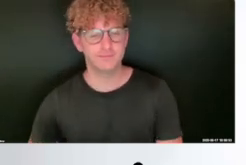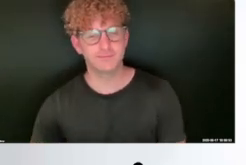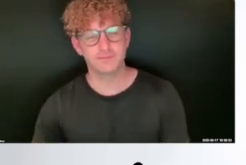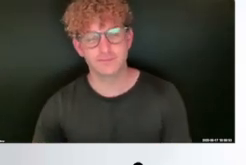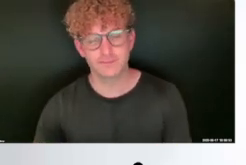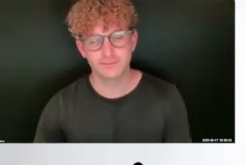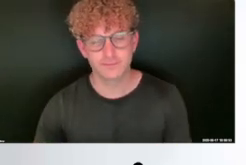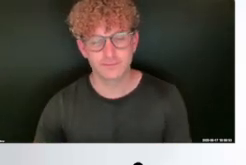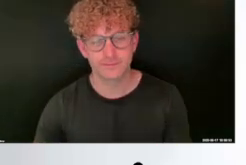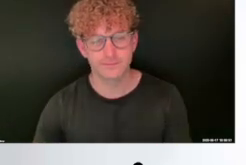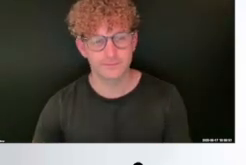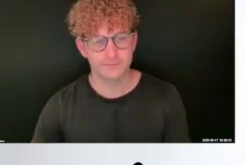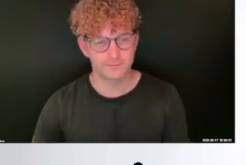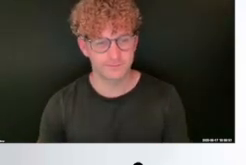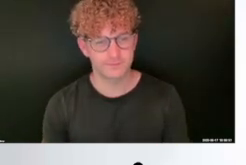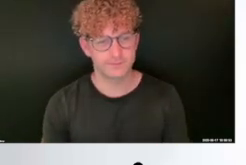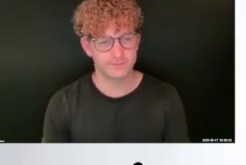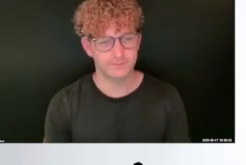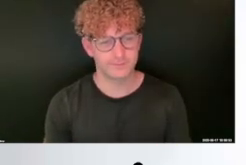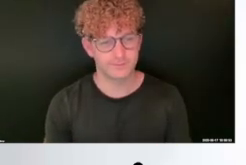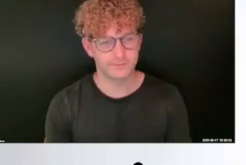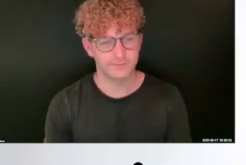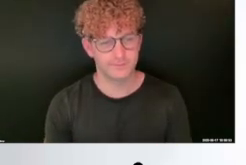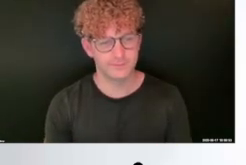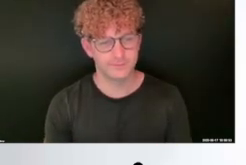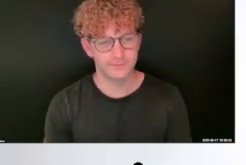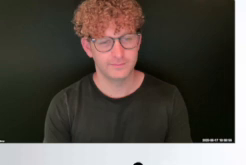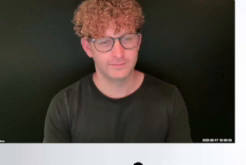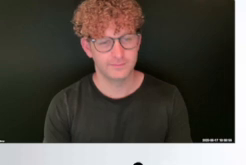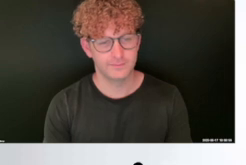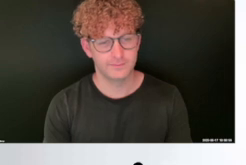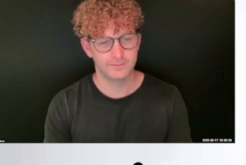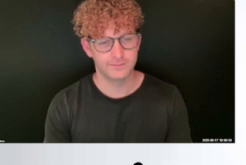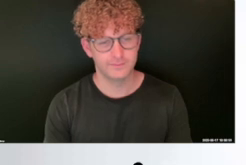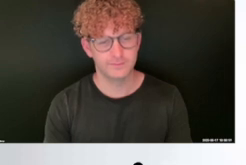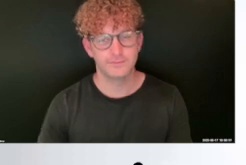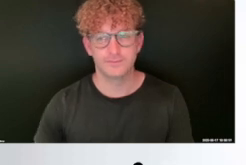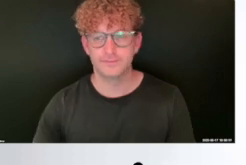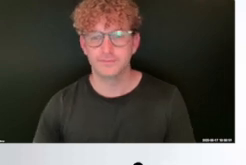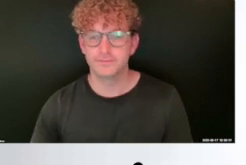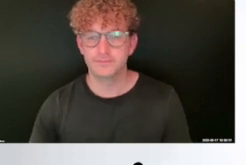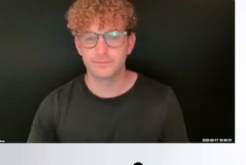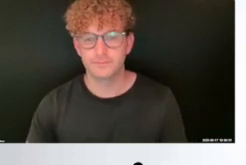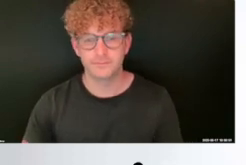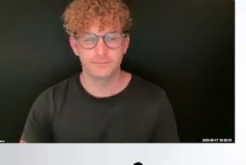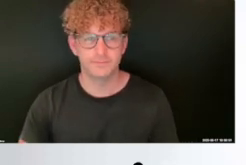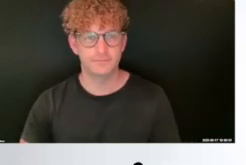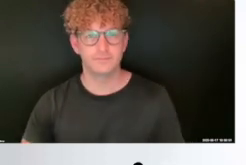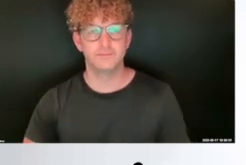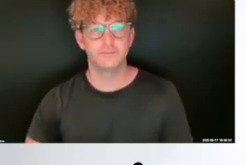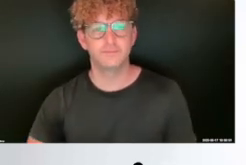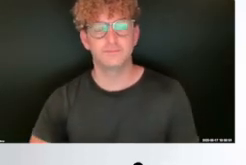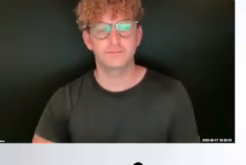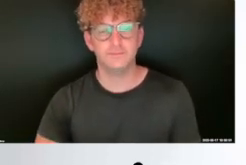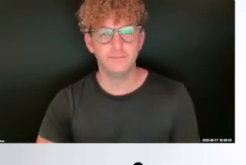Okay, it looks like there's no other currently raised hands or any questions sent via email just yet. Oh, we have one